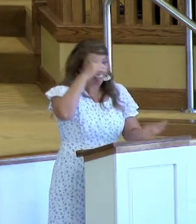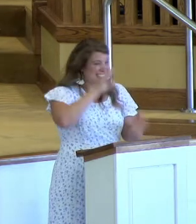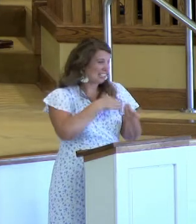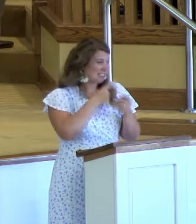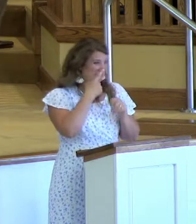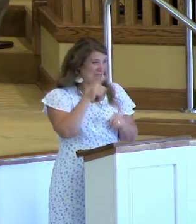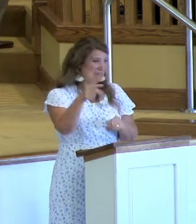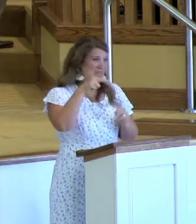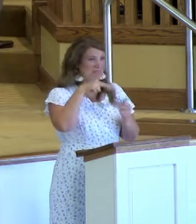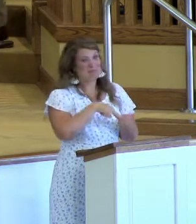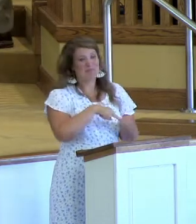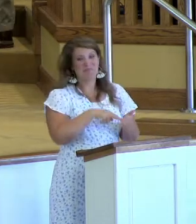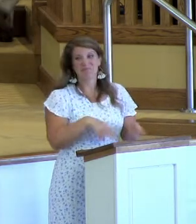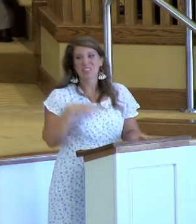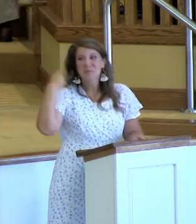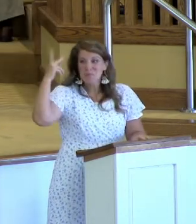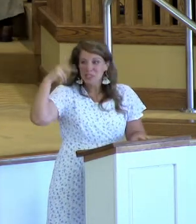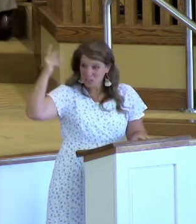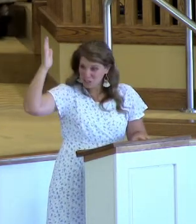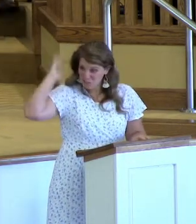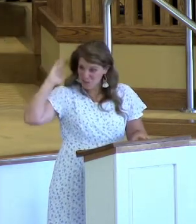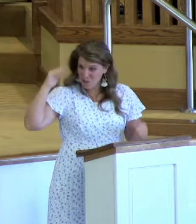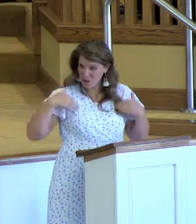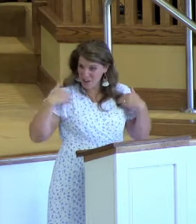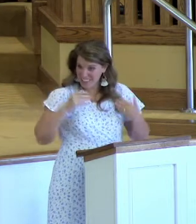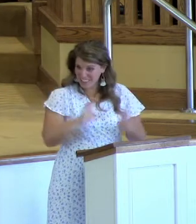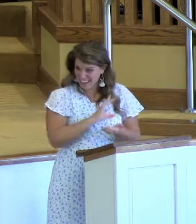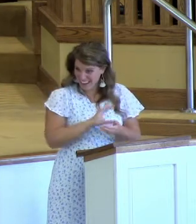Amen. Brother George used to be in the youth choir, right?